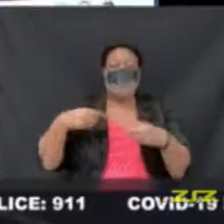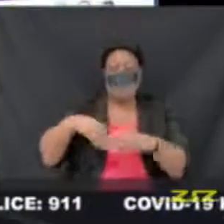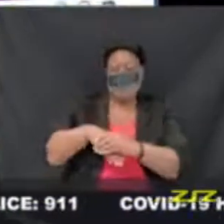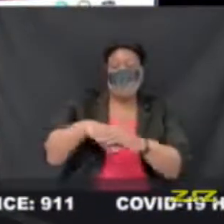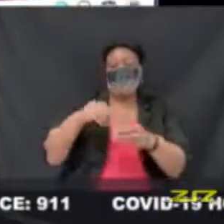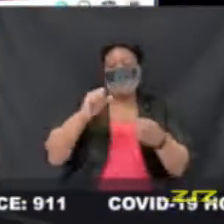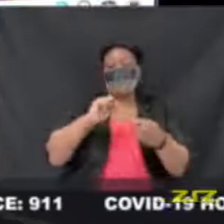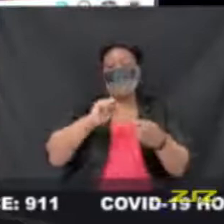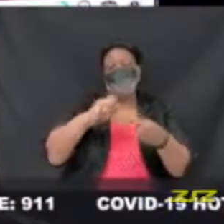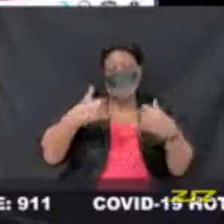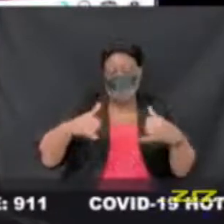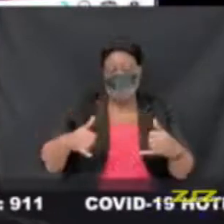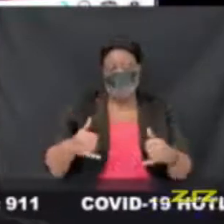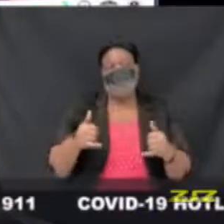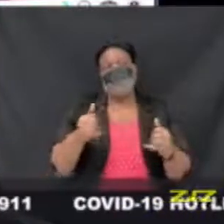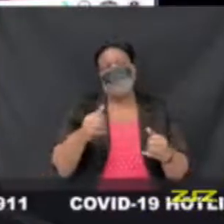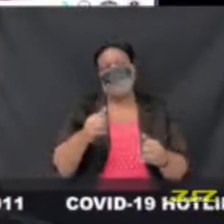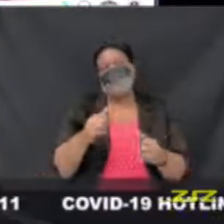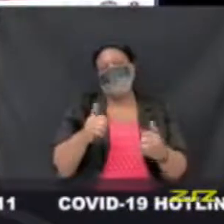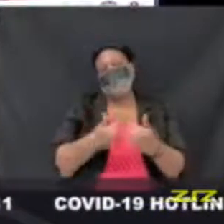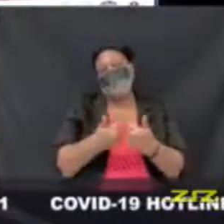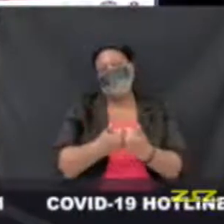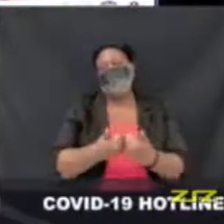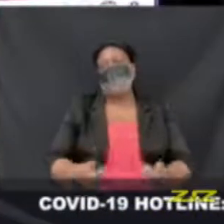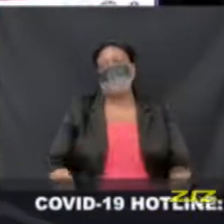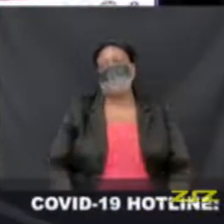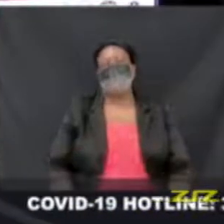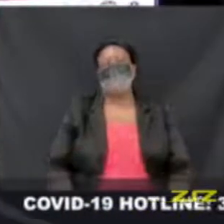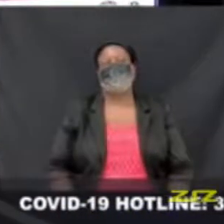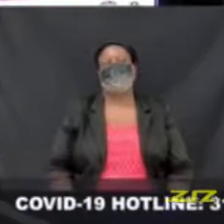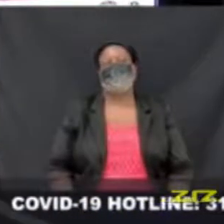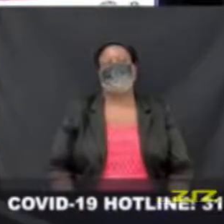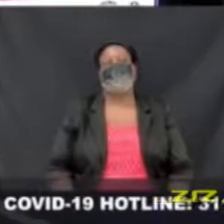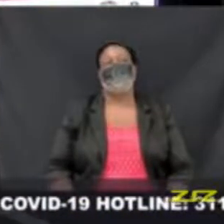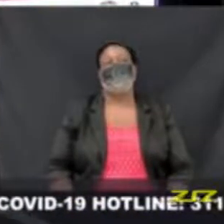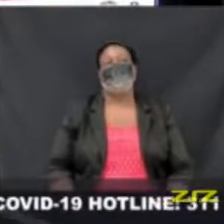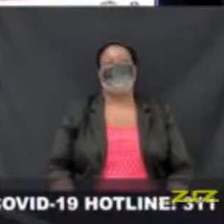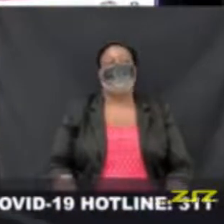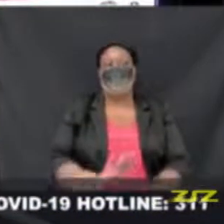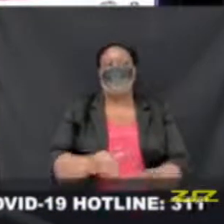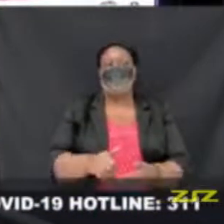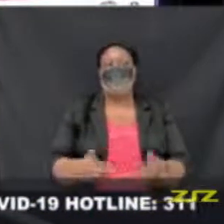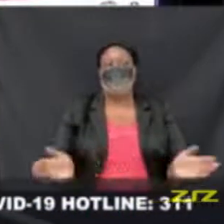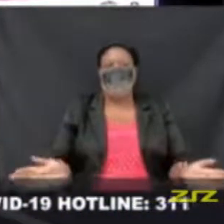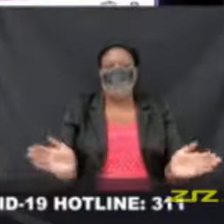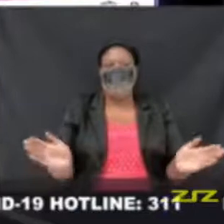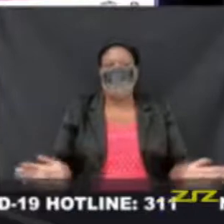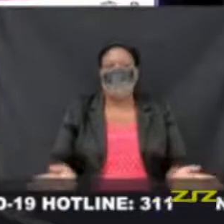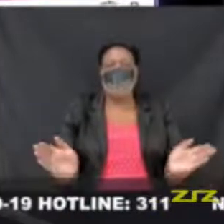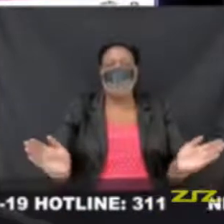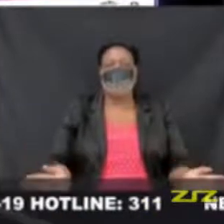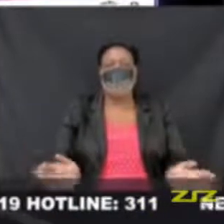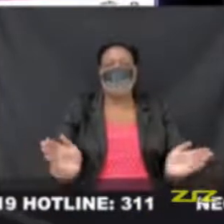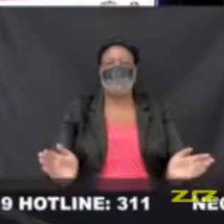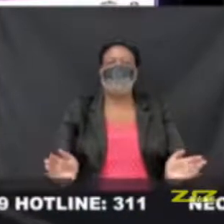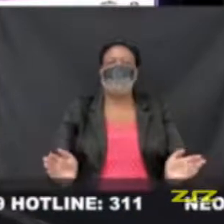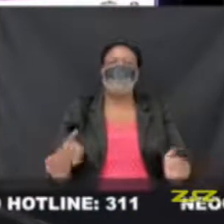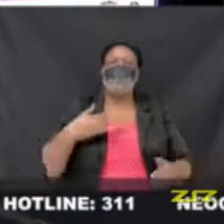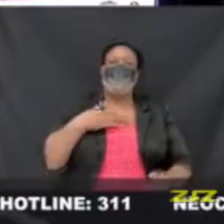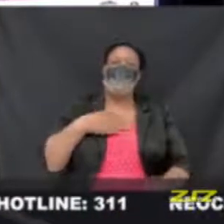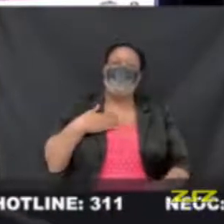fraternities and groups to do their best and get yourself vaccinated, as we don't want you to go into quarantine and cause you to lose a